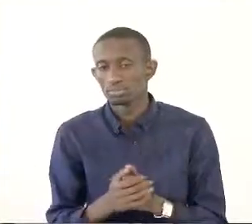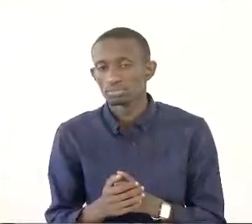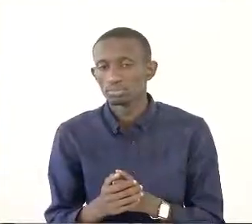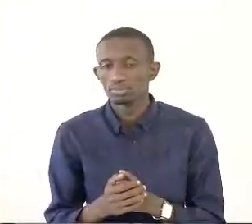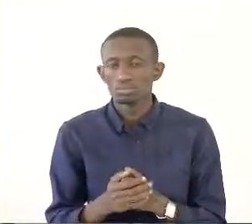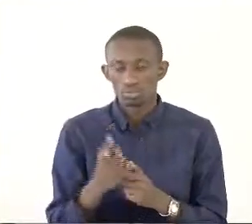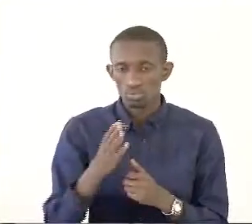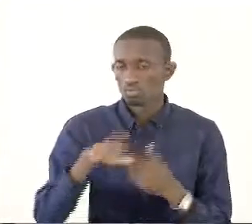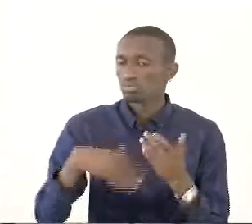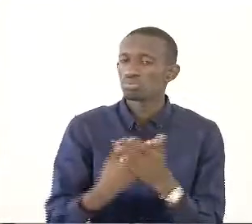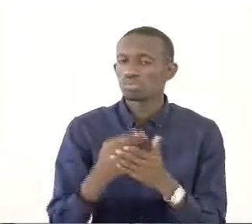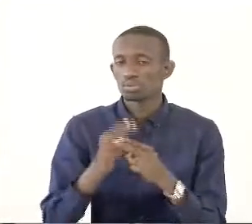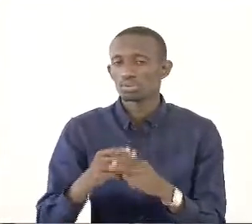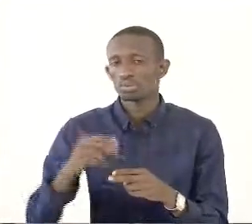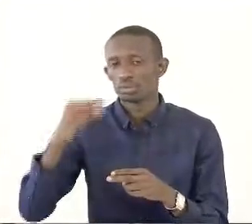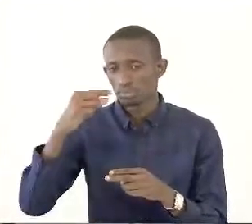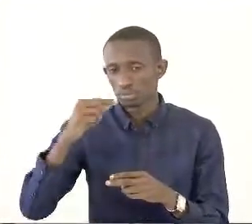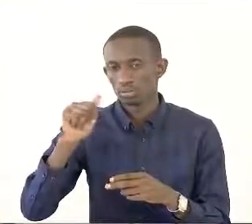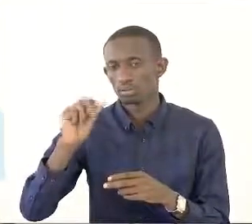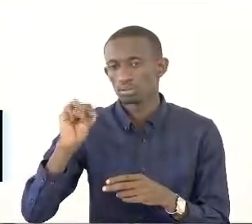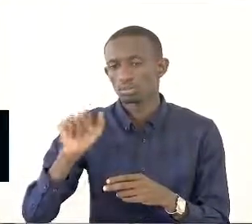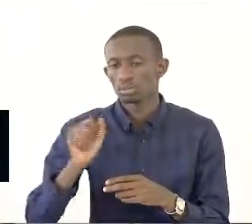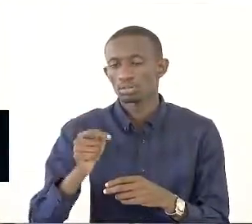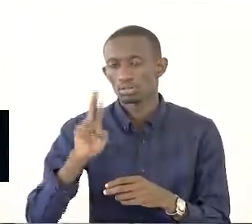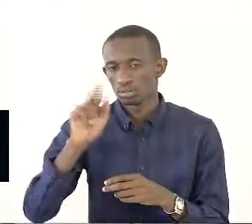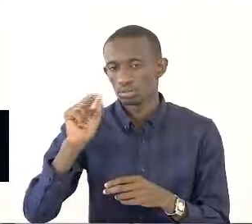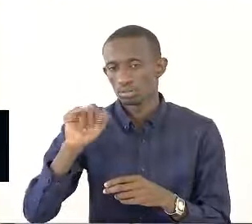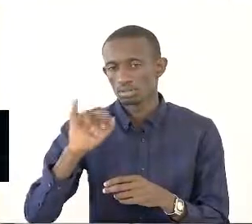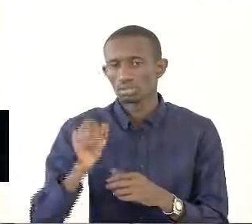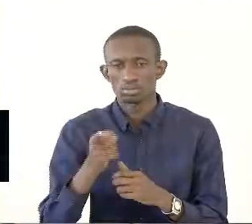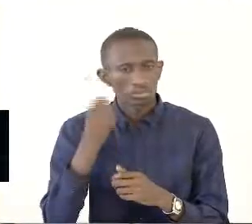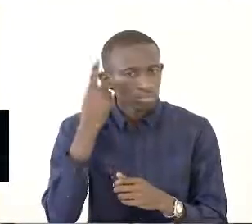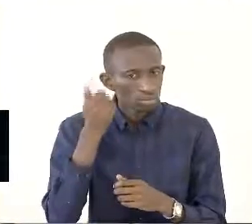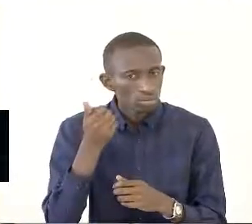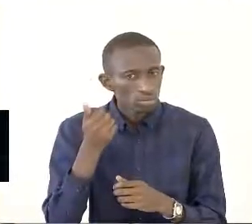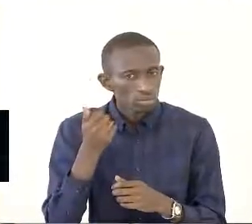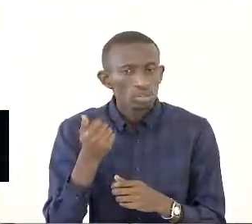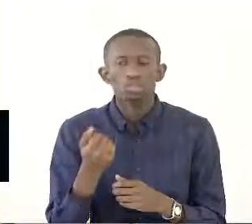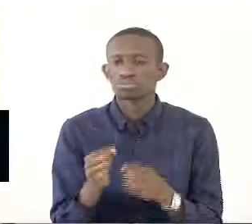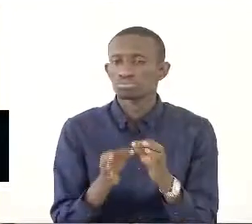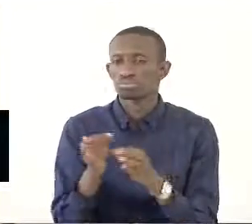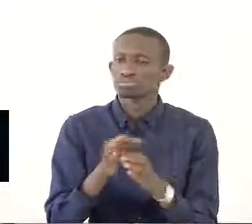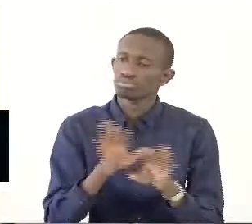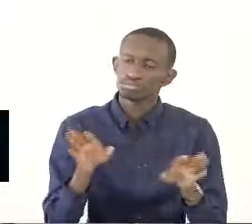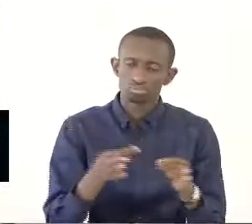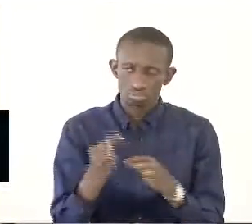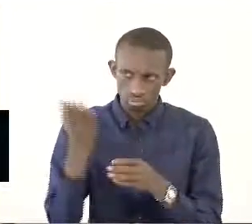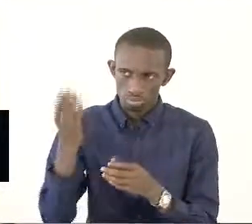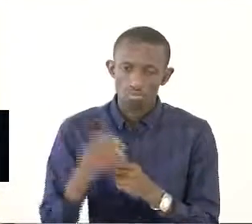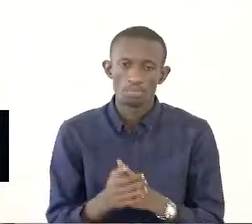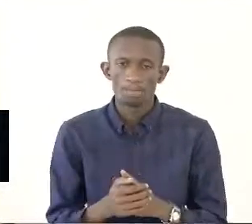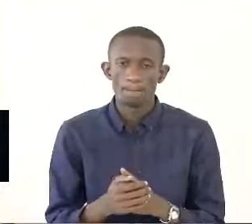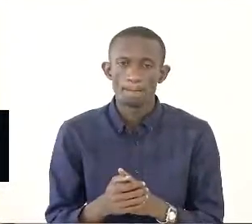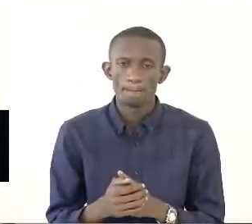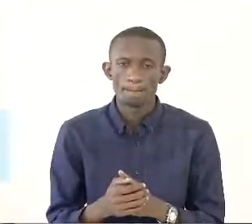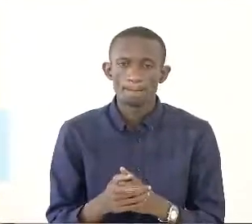gamma radiation. Do you understand, the students? So we have defined this, we have explained these ones. So,